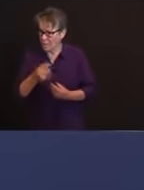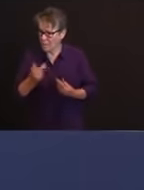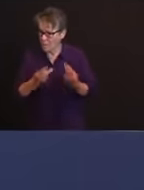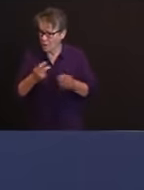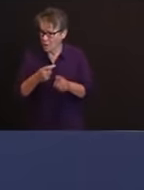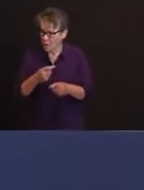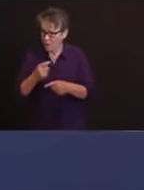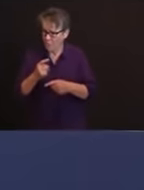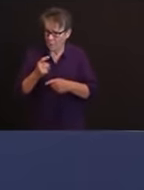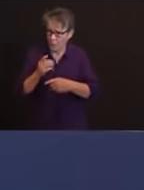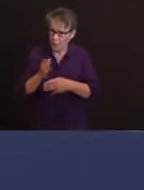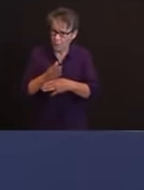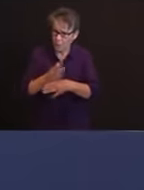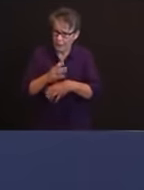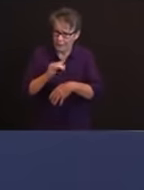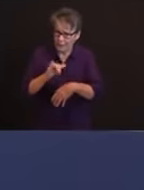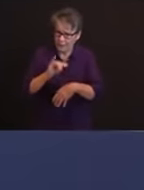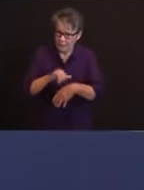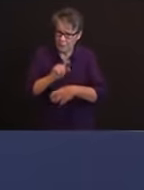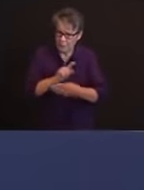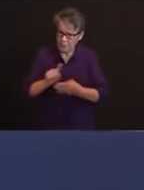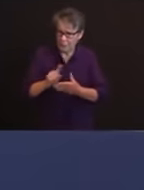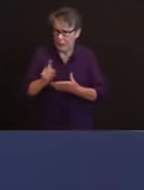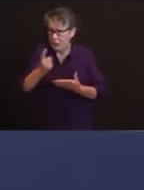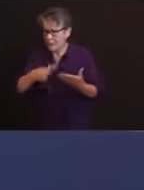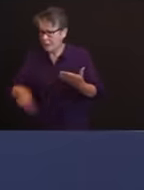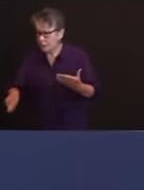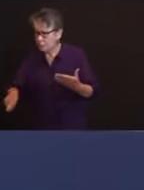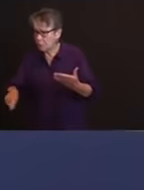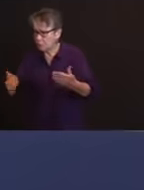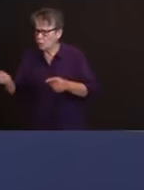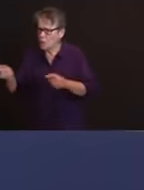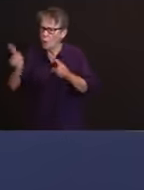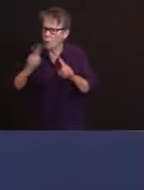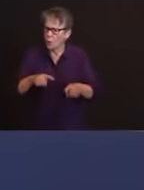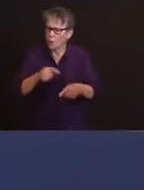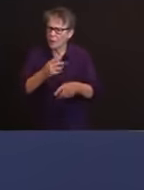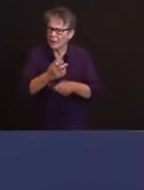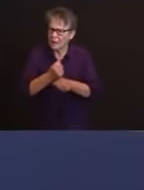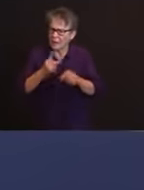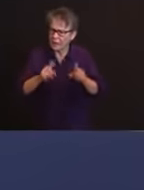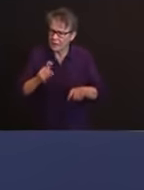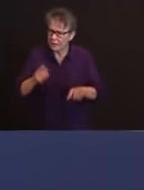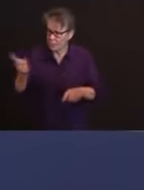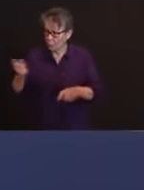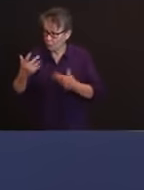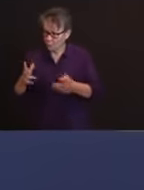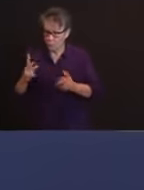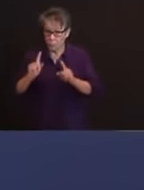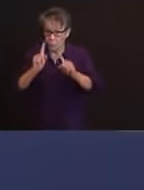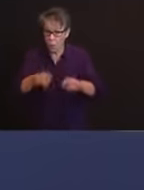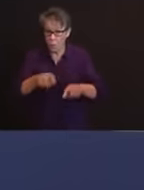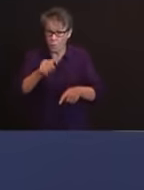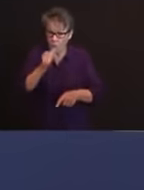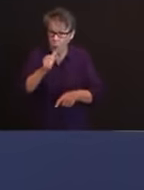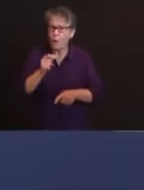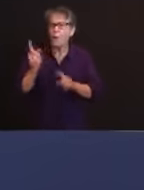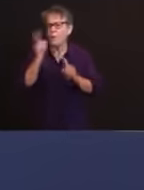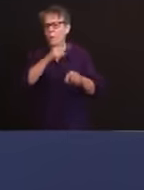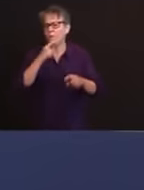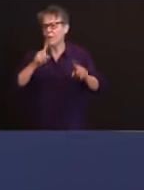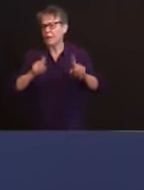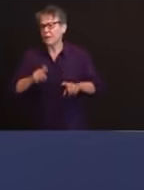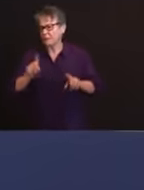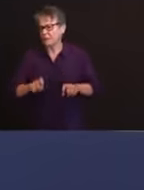COVID-19. The Monmouth County Health Department is actively investigating these cases and exposures. They conducted a